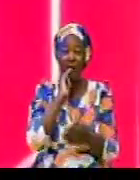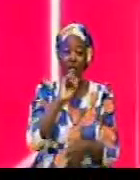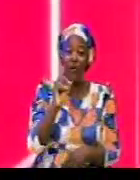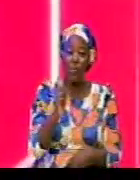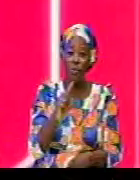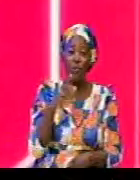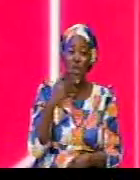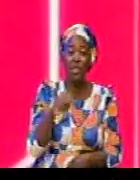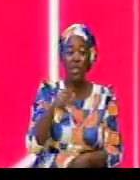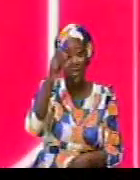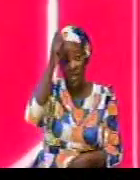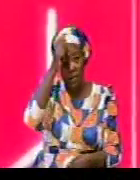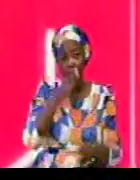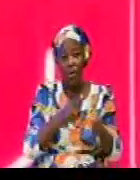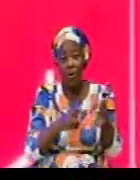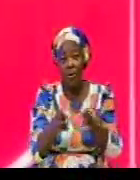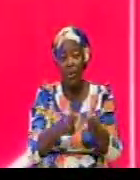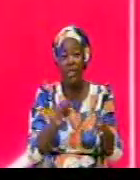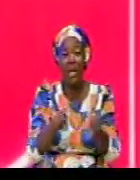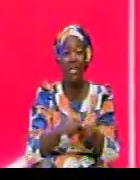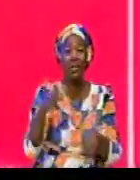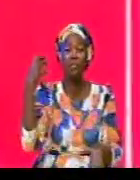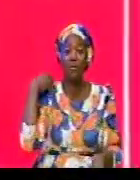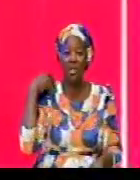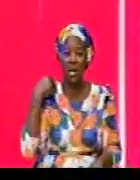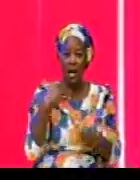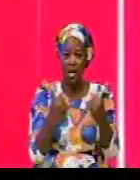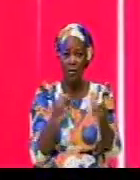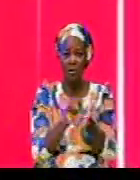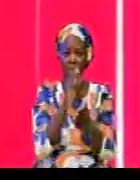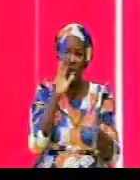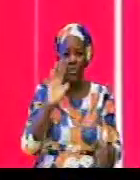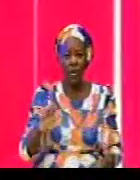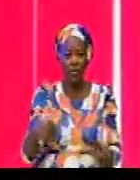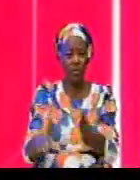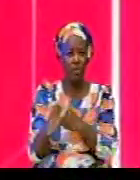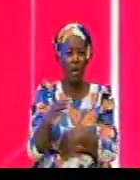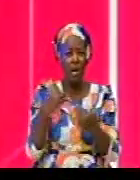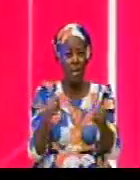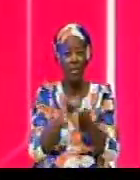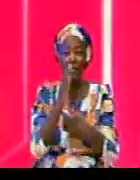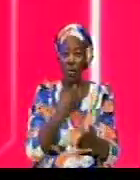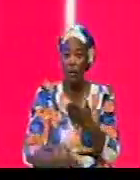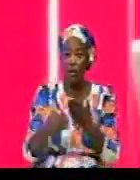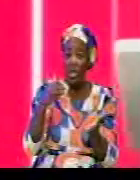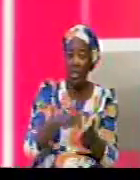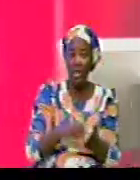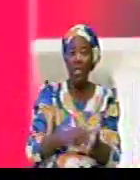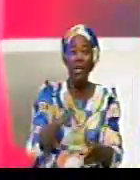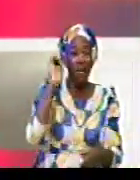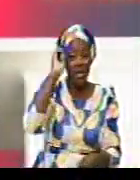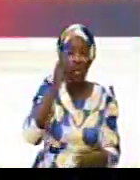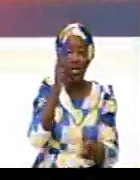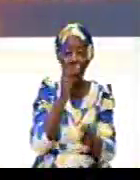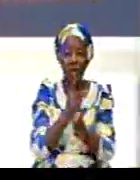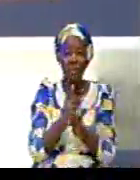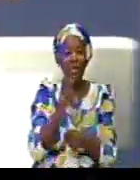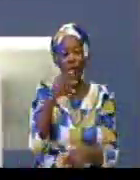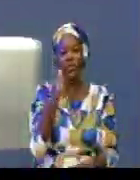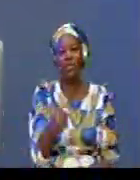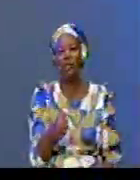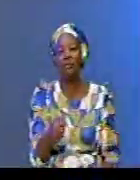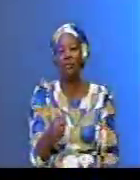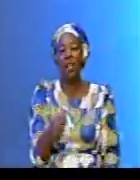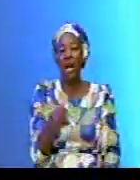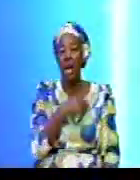there, because that's where the devil reigns as master. Now that you are a child of God, now